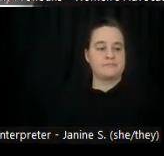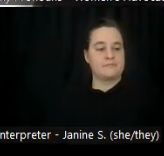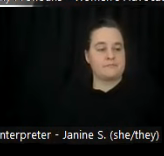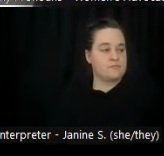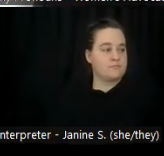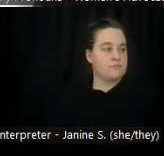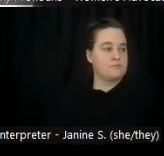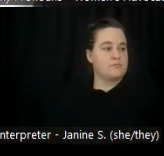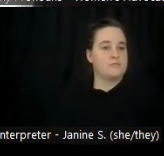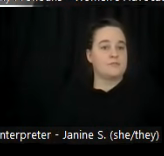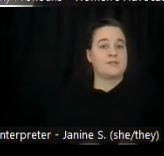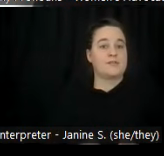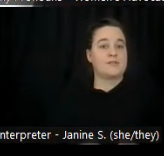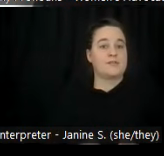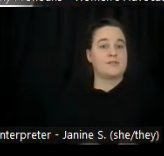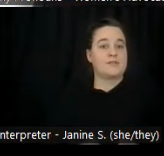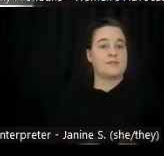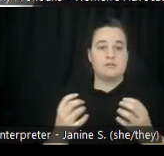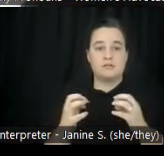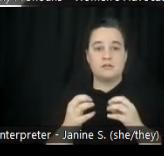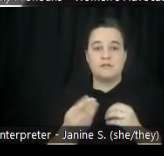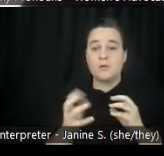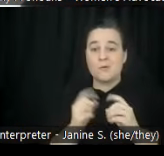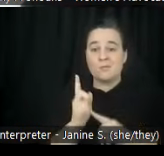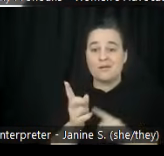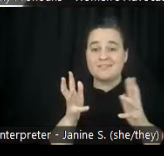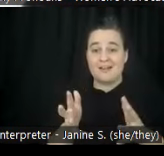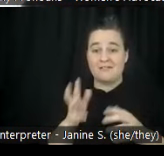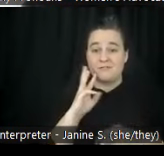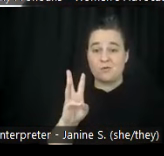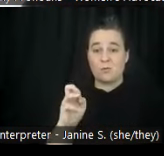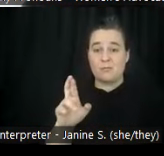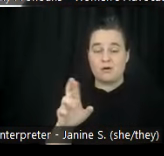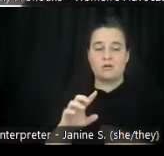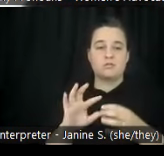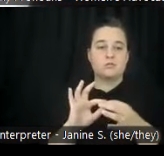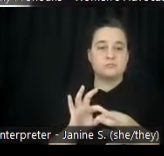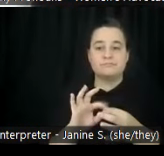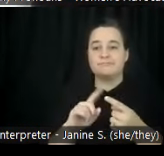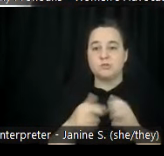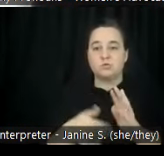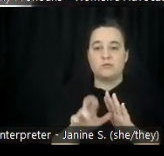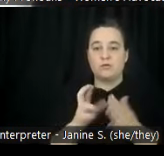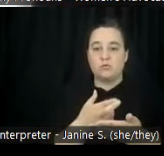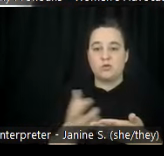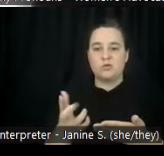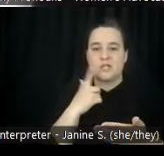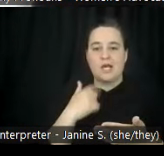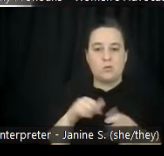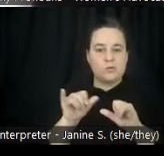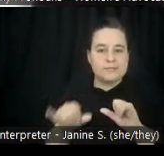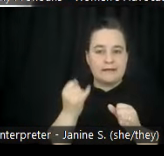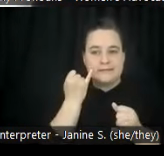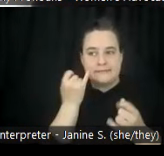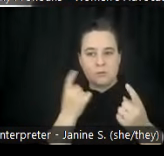So that leads us to just a few more minutes left of the webinar to go over some resources, and we'll hang around for a bit if there's any questions.